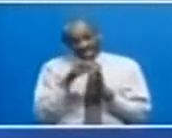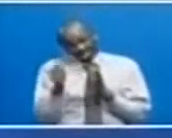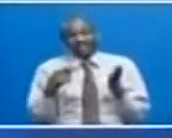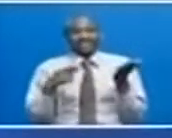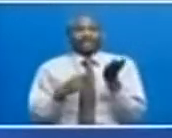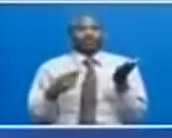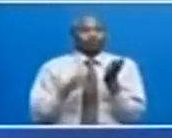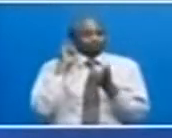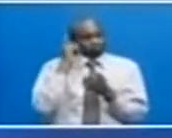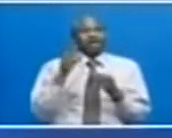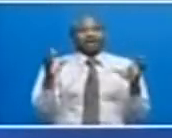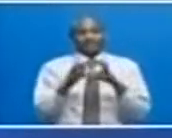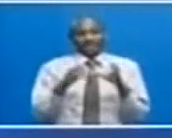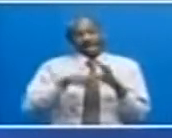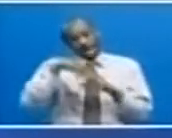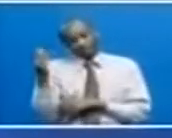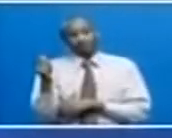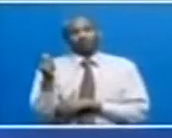telecom company